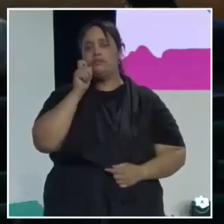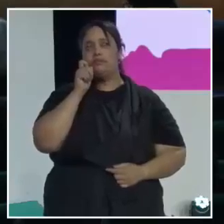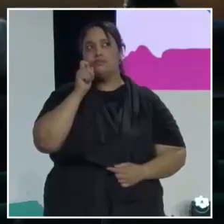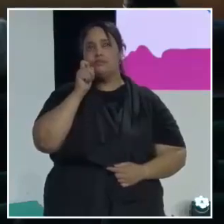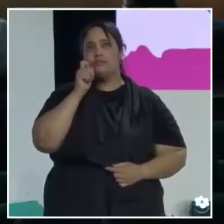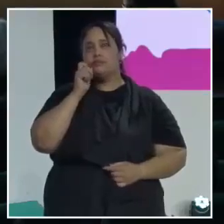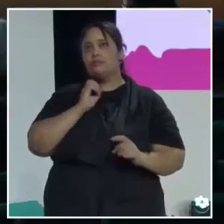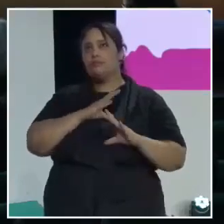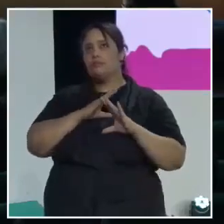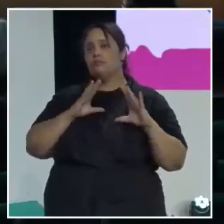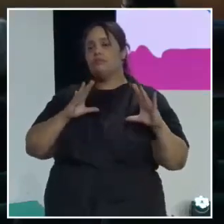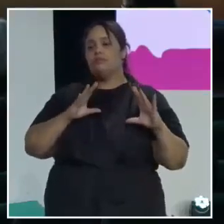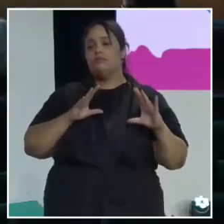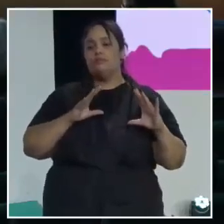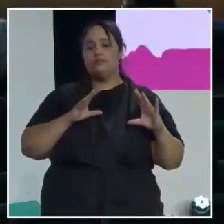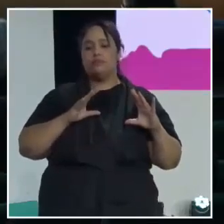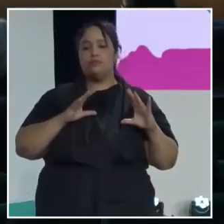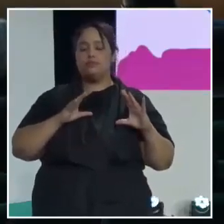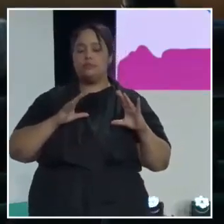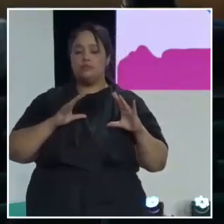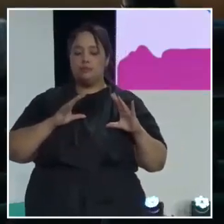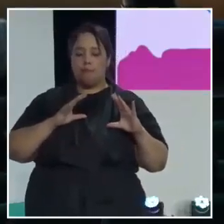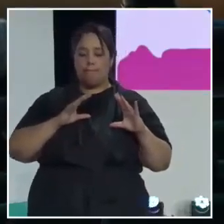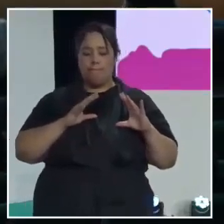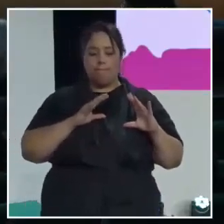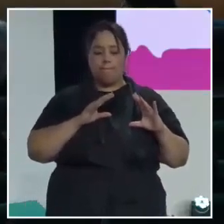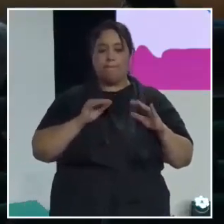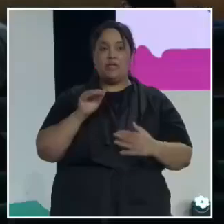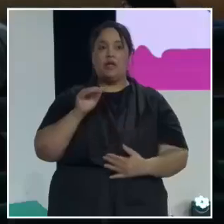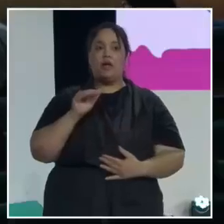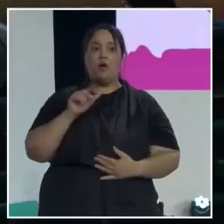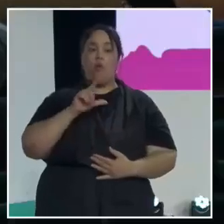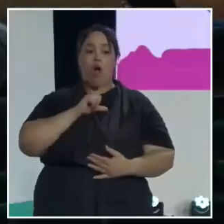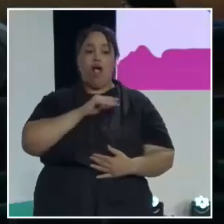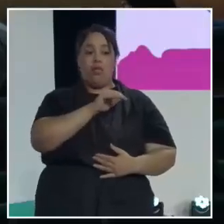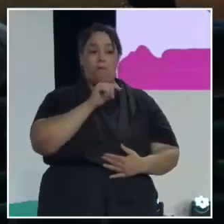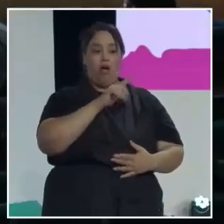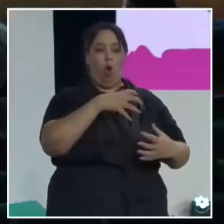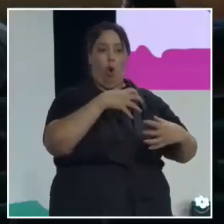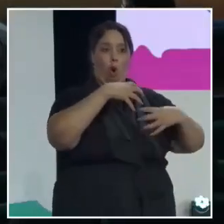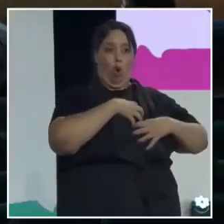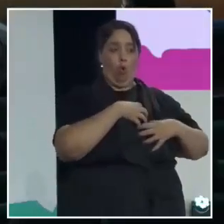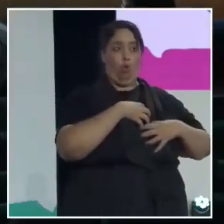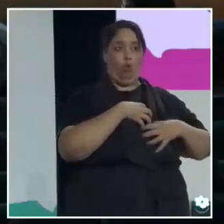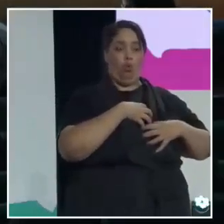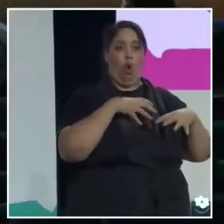course, these banks are not immune from, because since they are owned by government, they are not immune